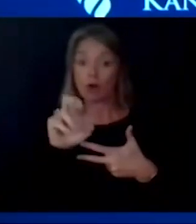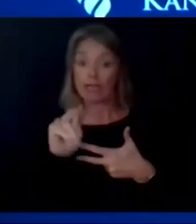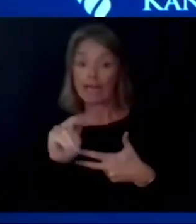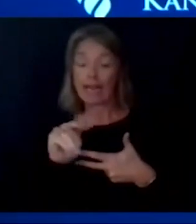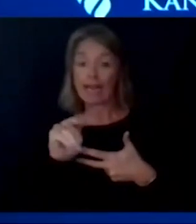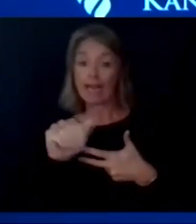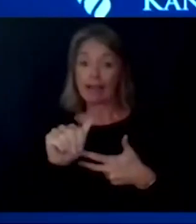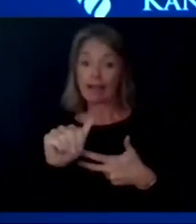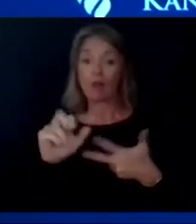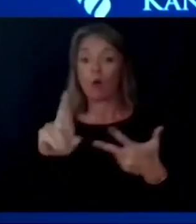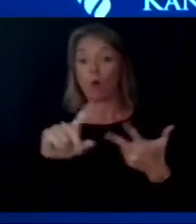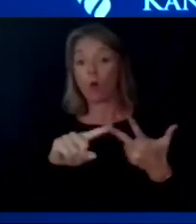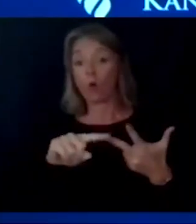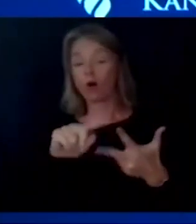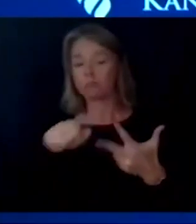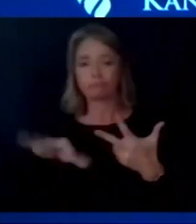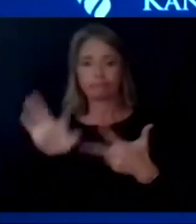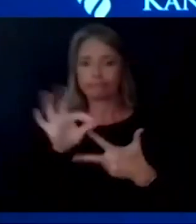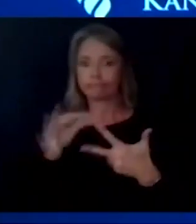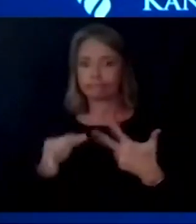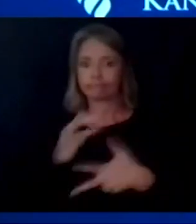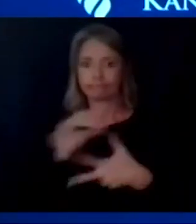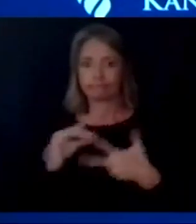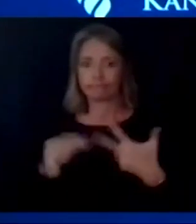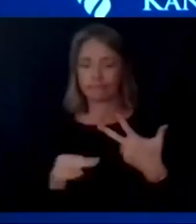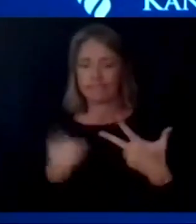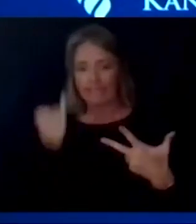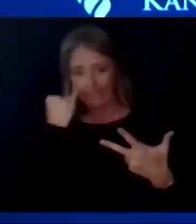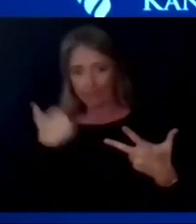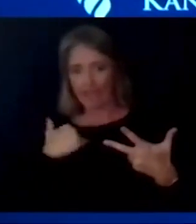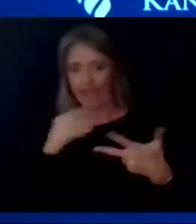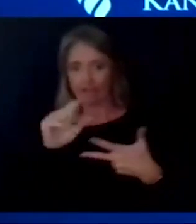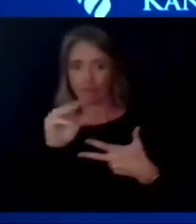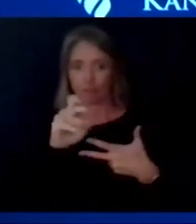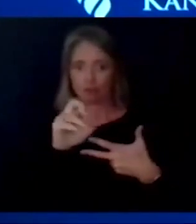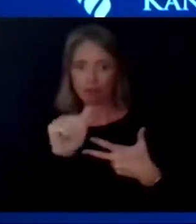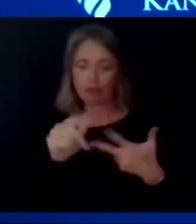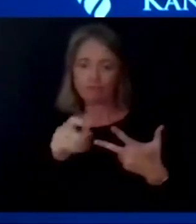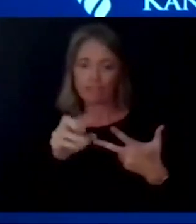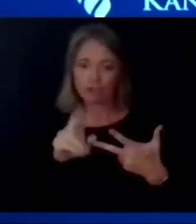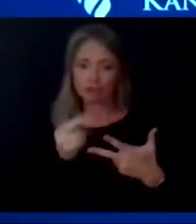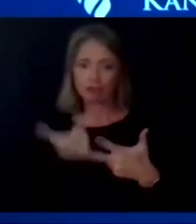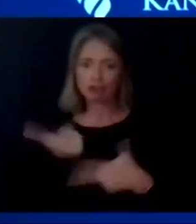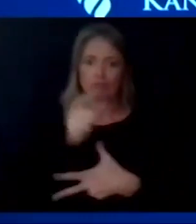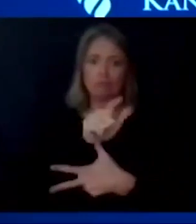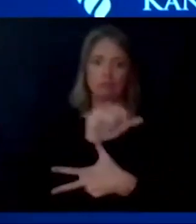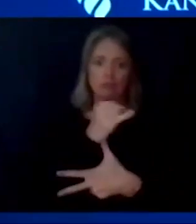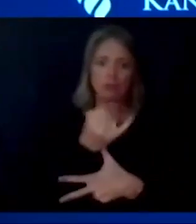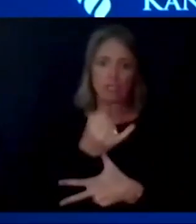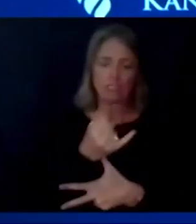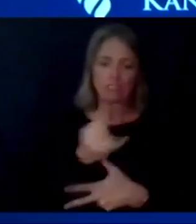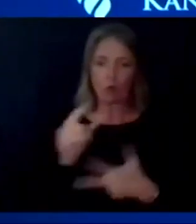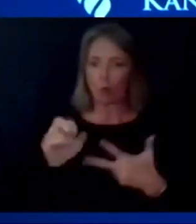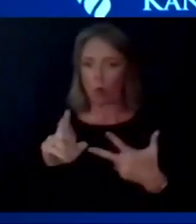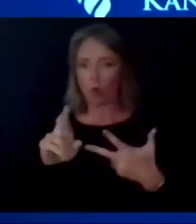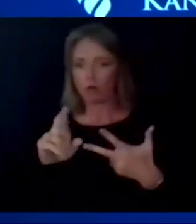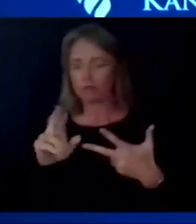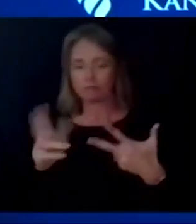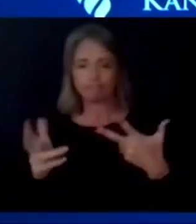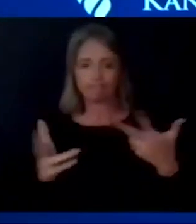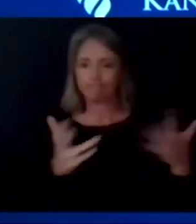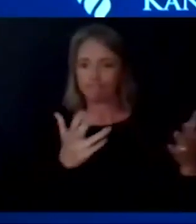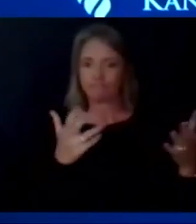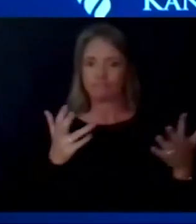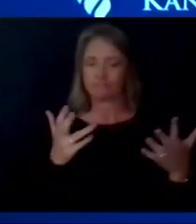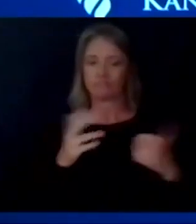If you got the Pfizer Moderna vaccine, should you switch Pfizer Moderna vaccines for your booster? Should you use the J&J for your booster? Those studies are